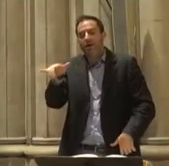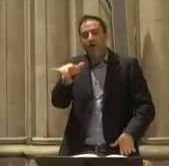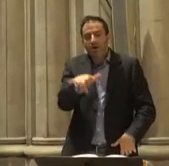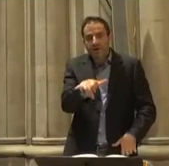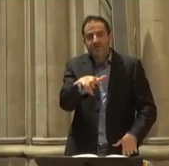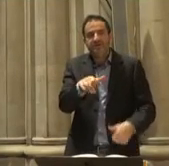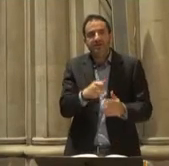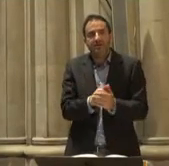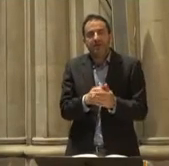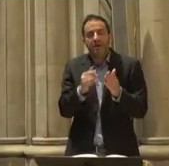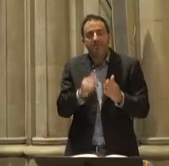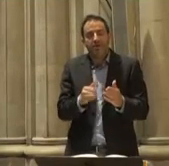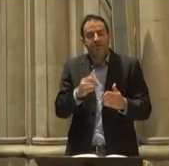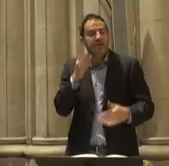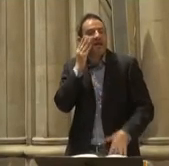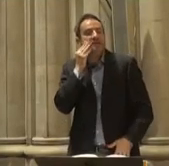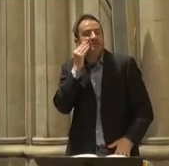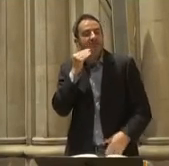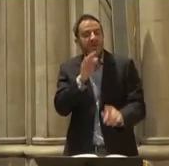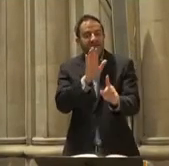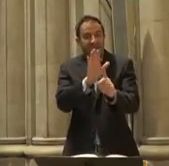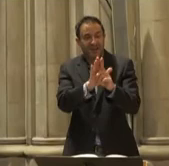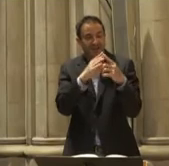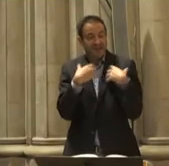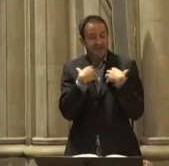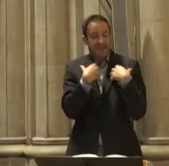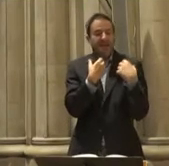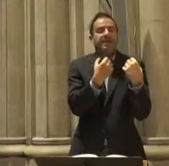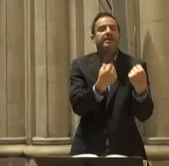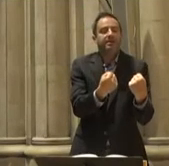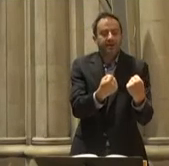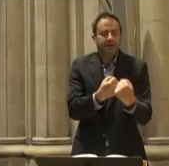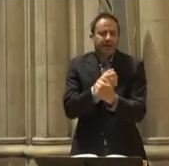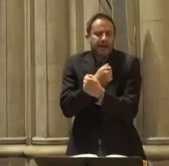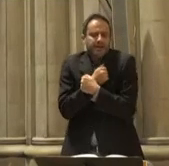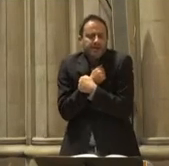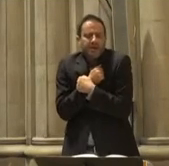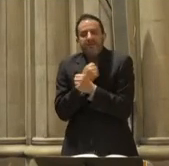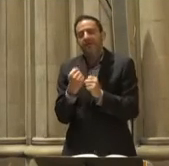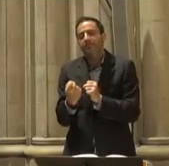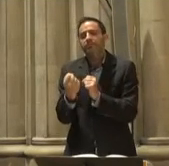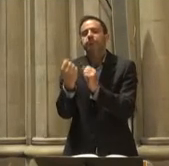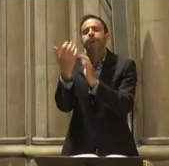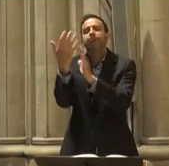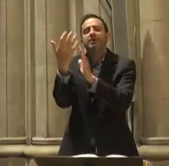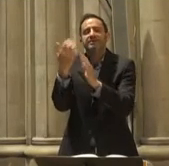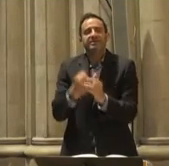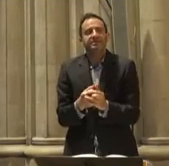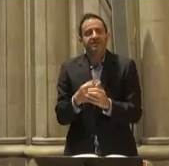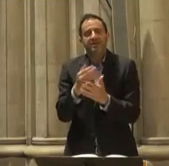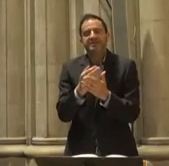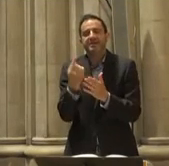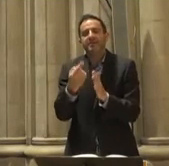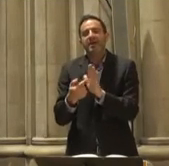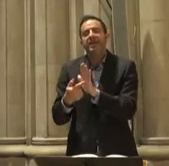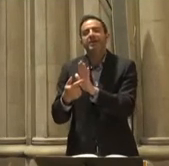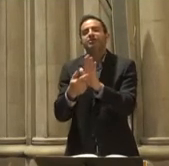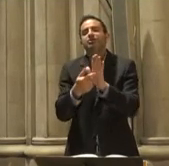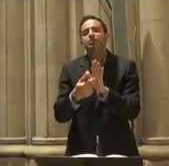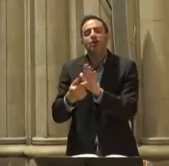who experienced his healing and loving presence could testify, was one who reflected the glory of